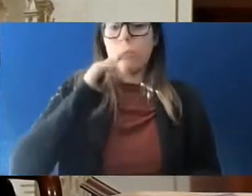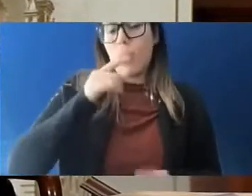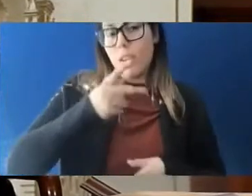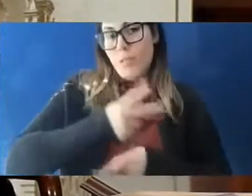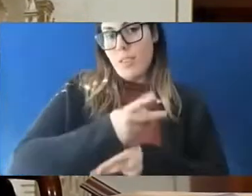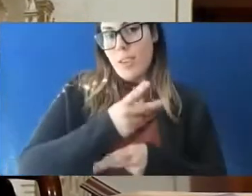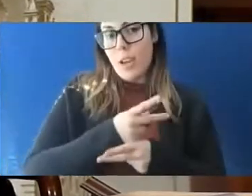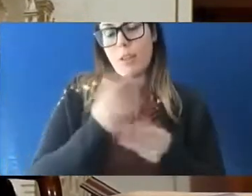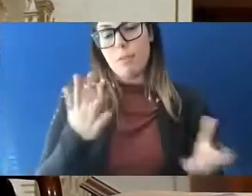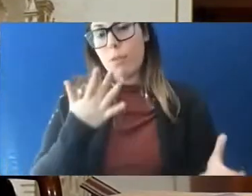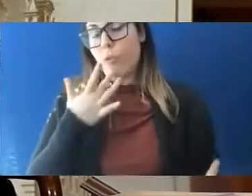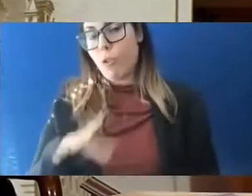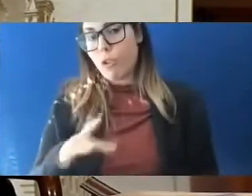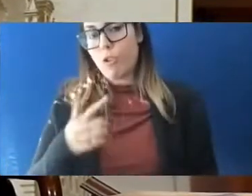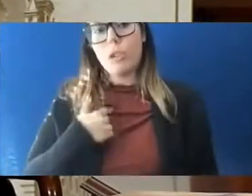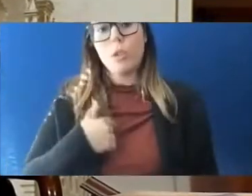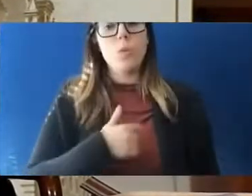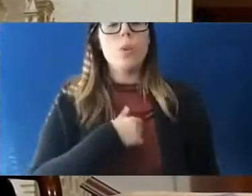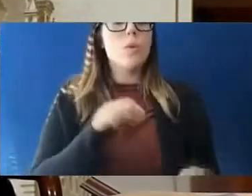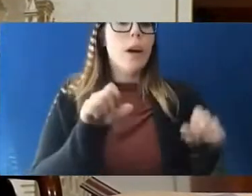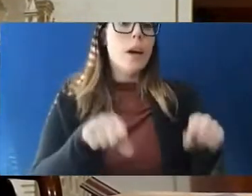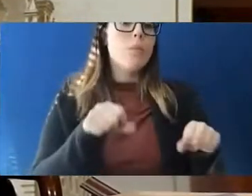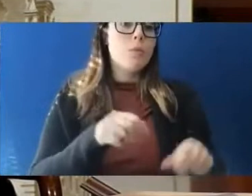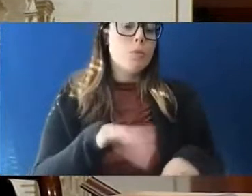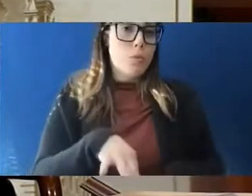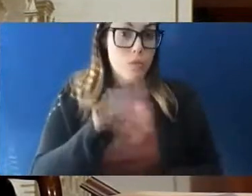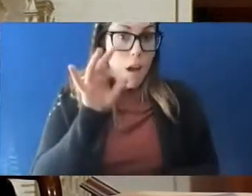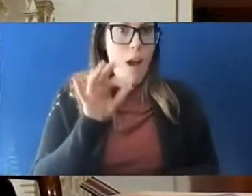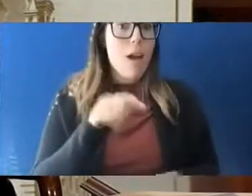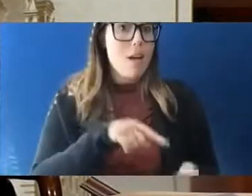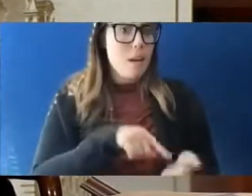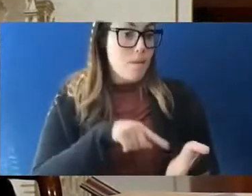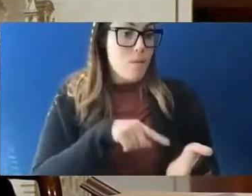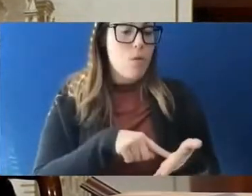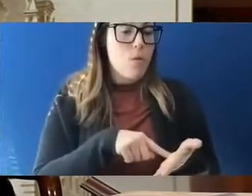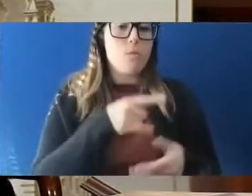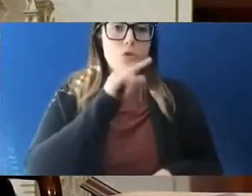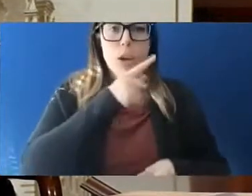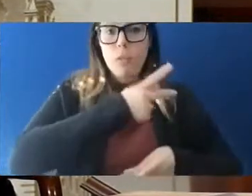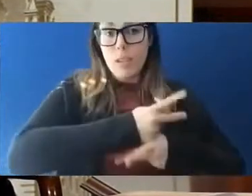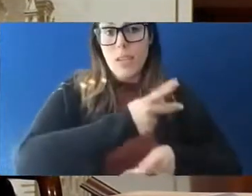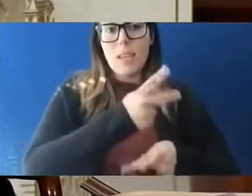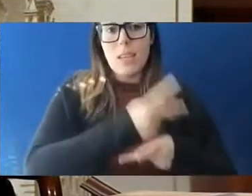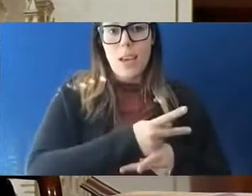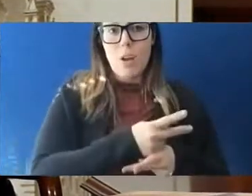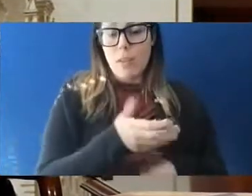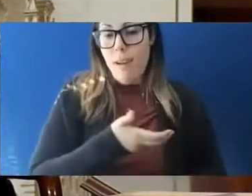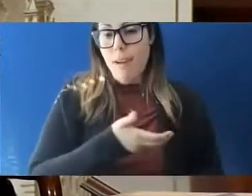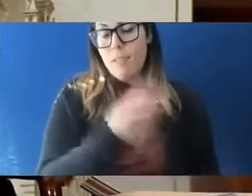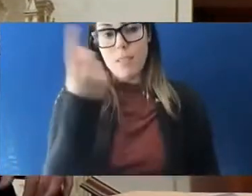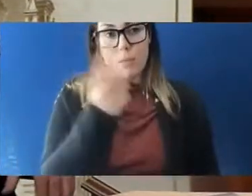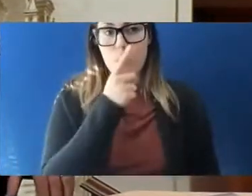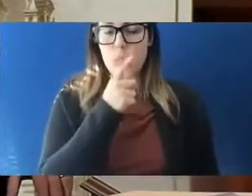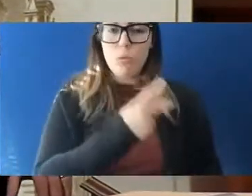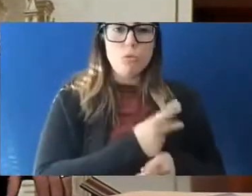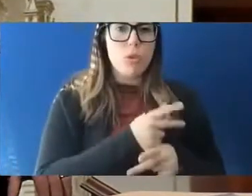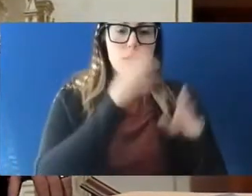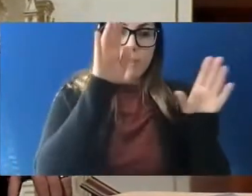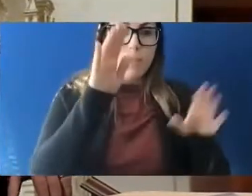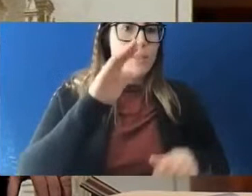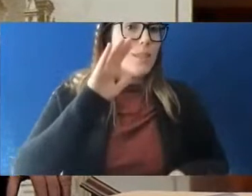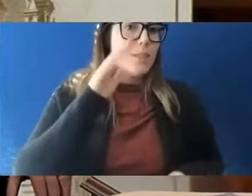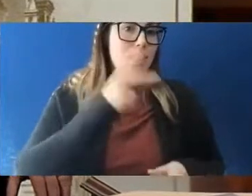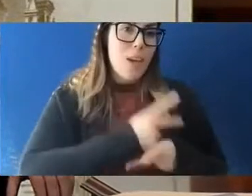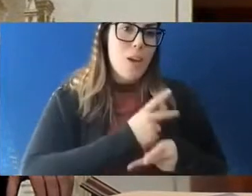Now, fortunately, we were able to find it, and we could afford to hire someone who took wonderful care of